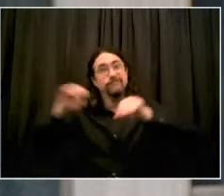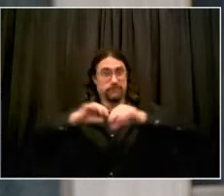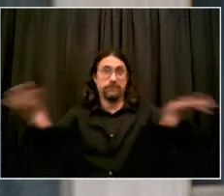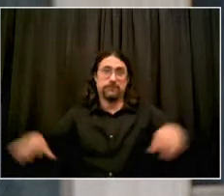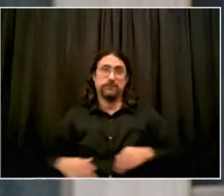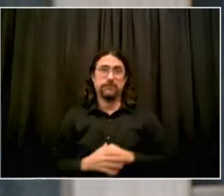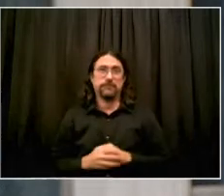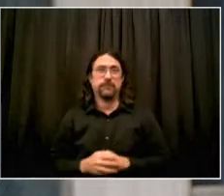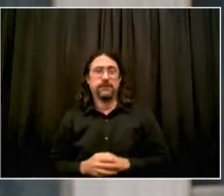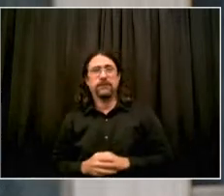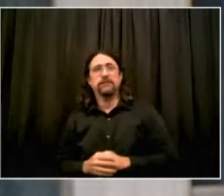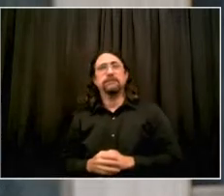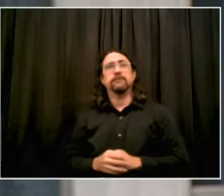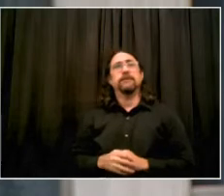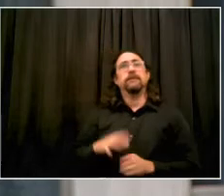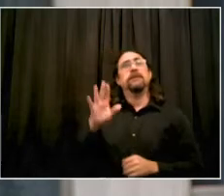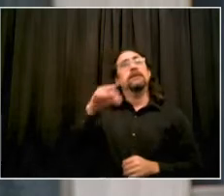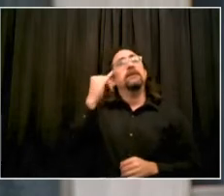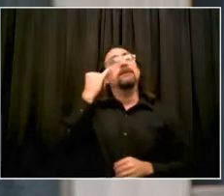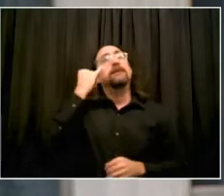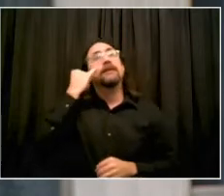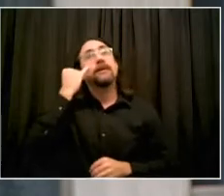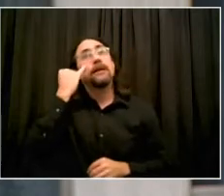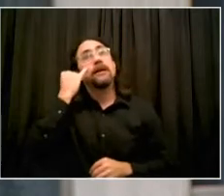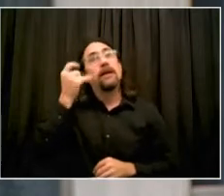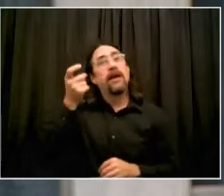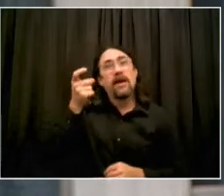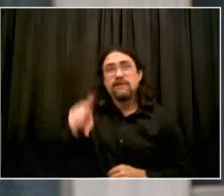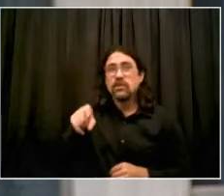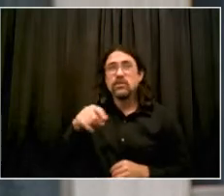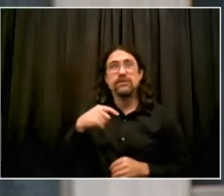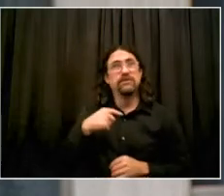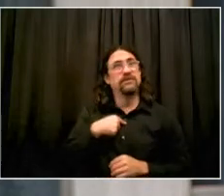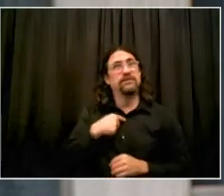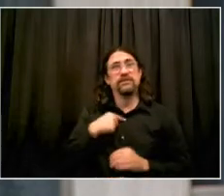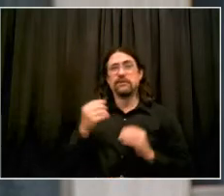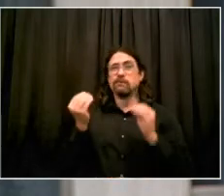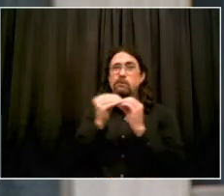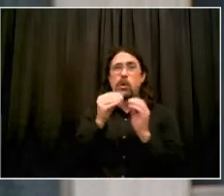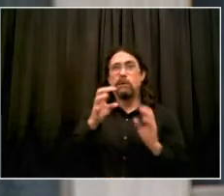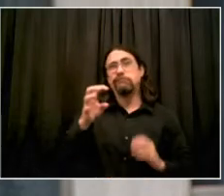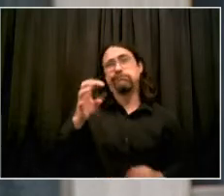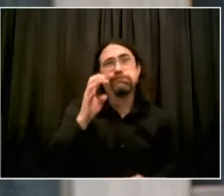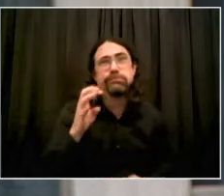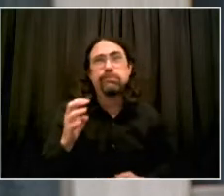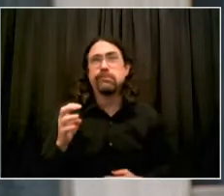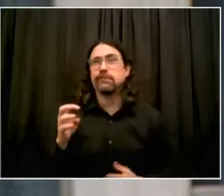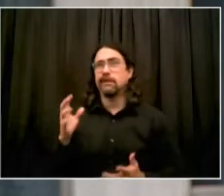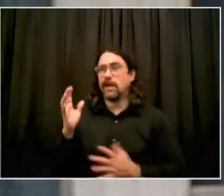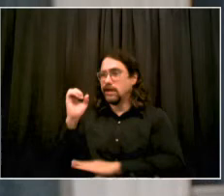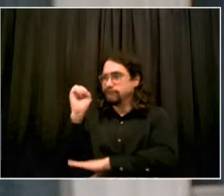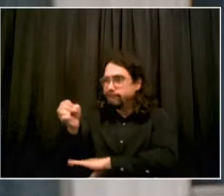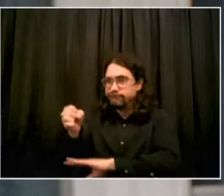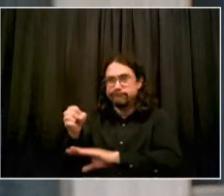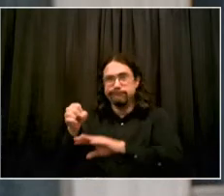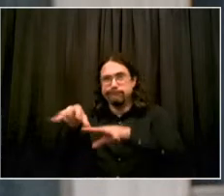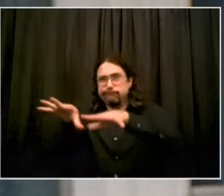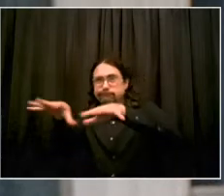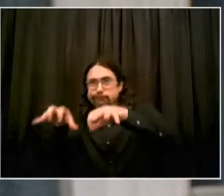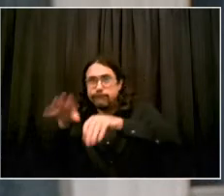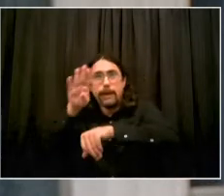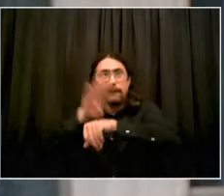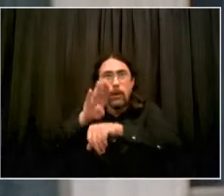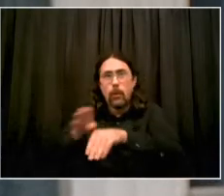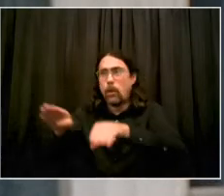we're not able to decrease these infections. Over the weekend, we continued our education efforts that we